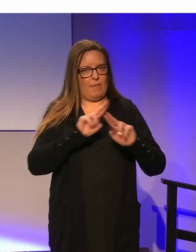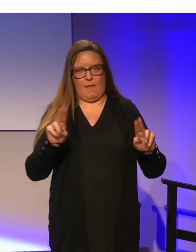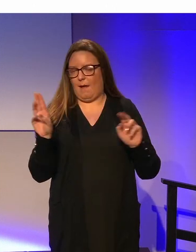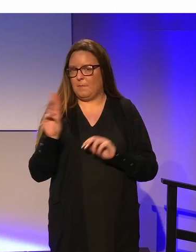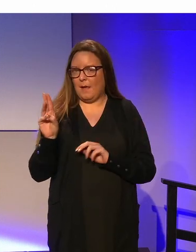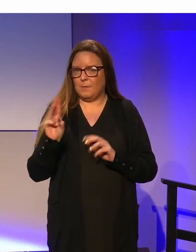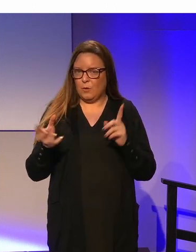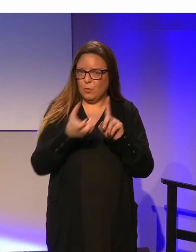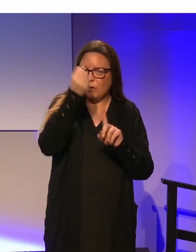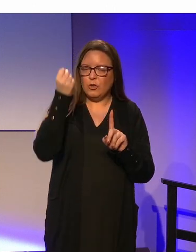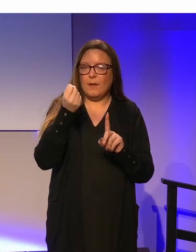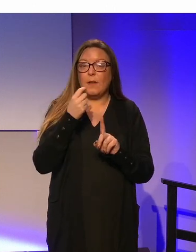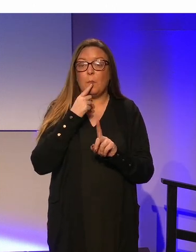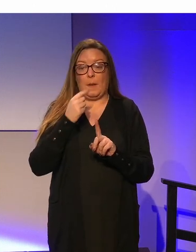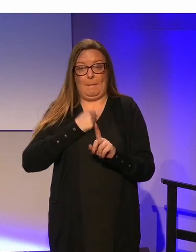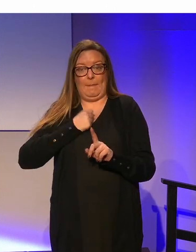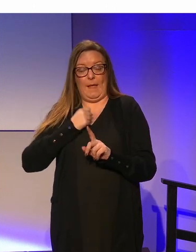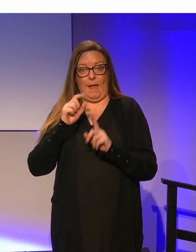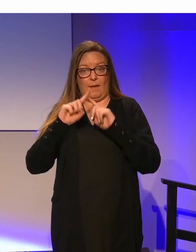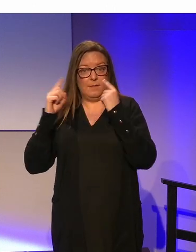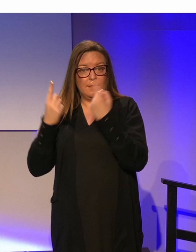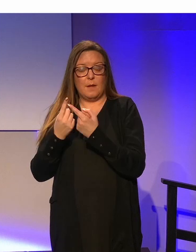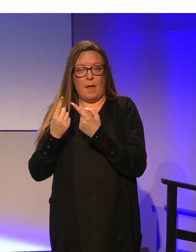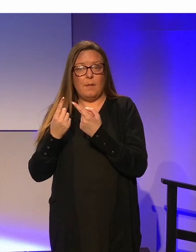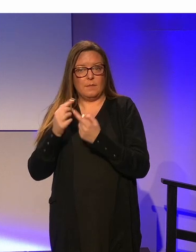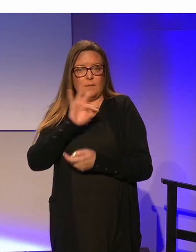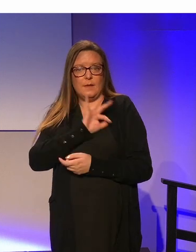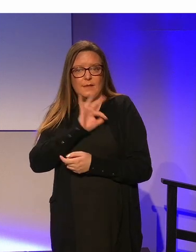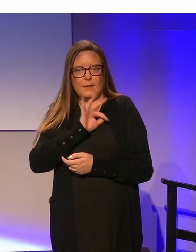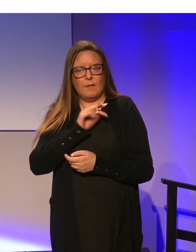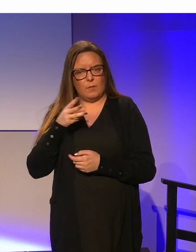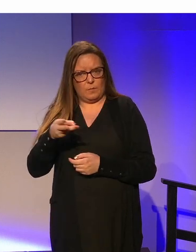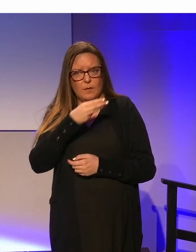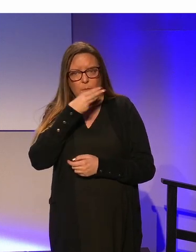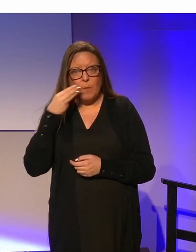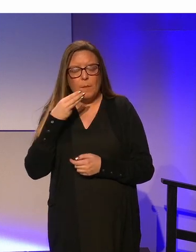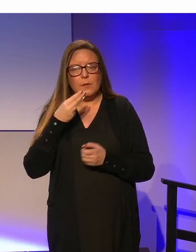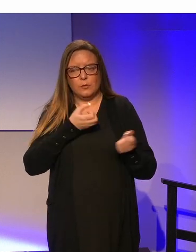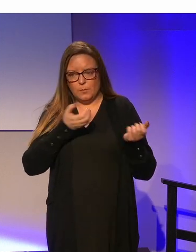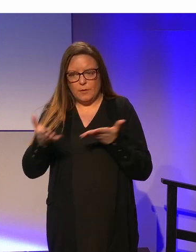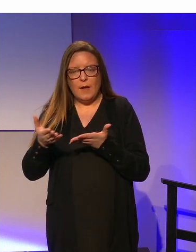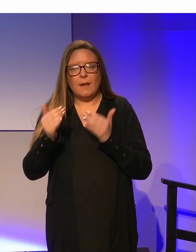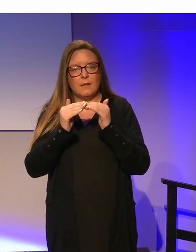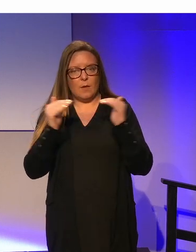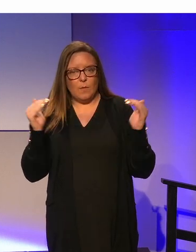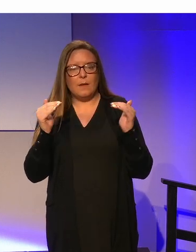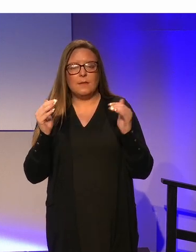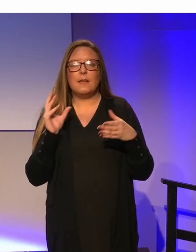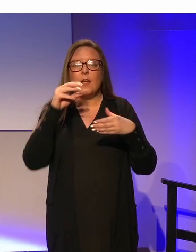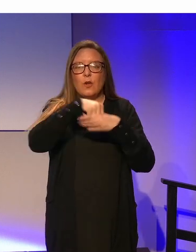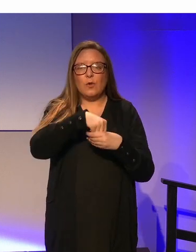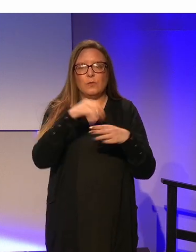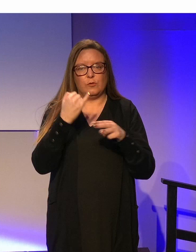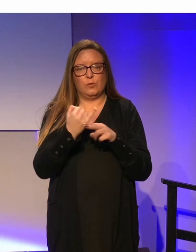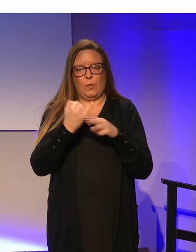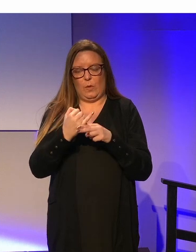possible to achieve this. And my department and I are committed to providing a quality, inclusive school and early